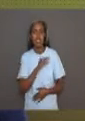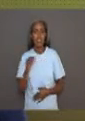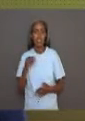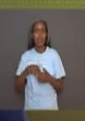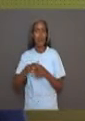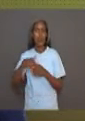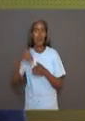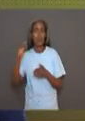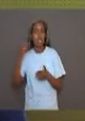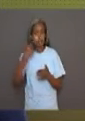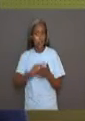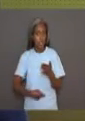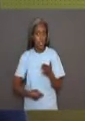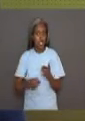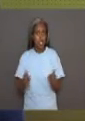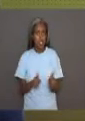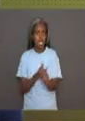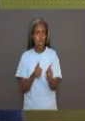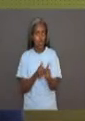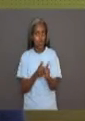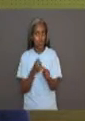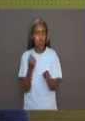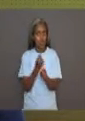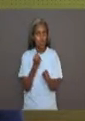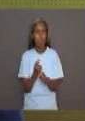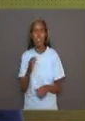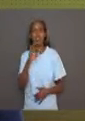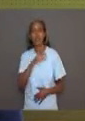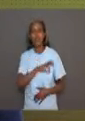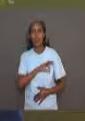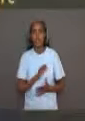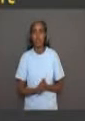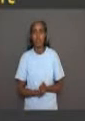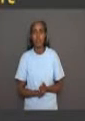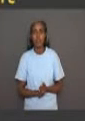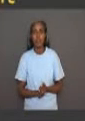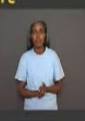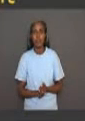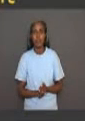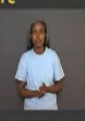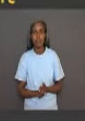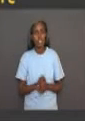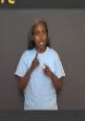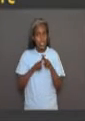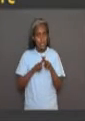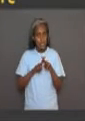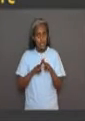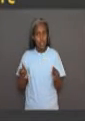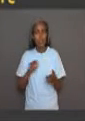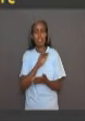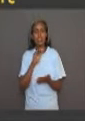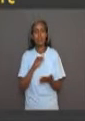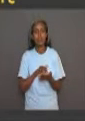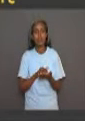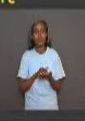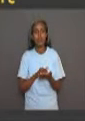cost price in order to make a profit. The difference